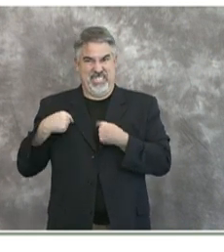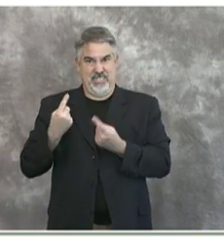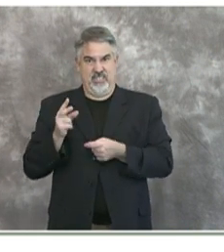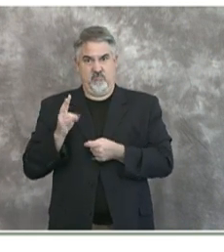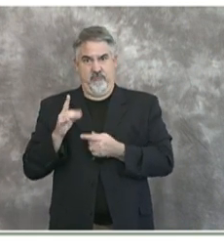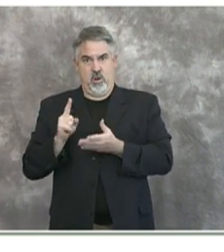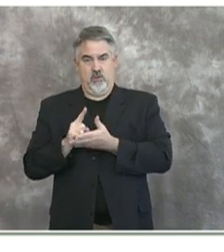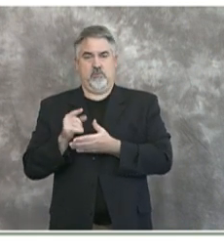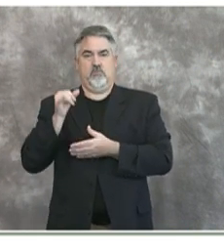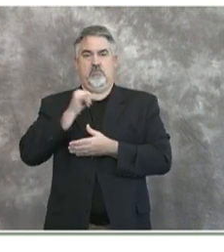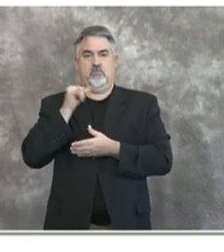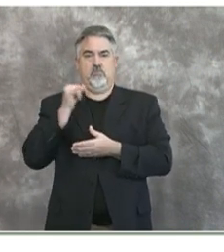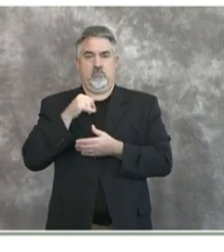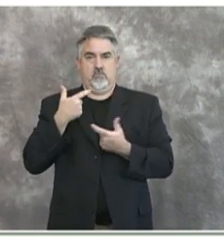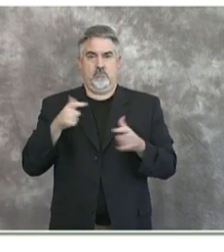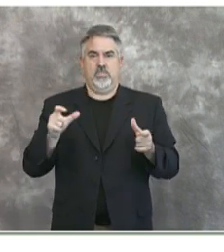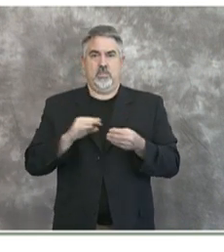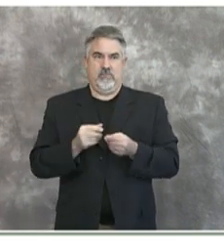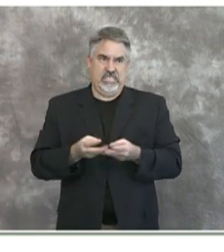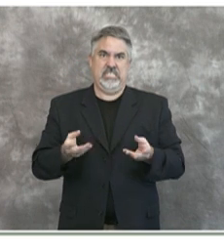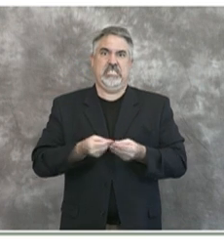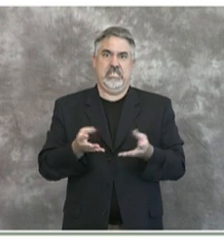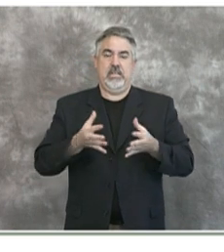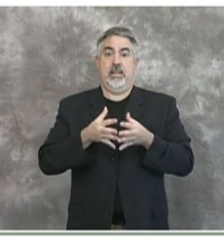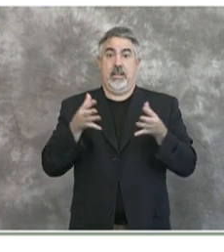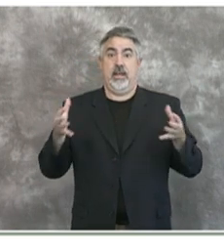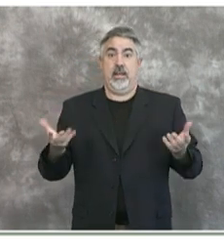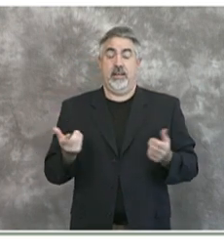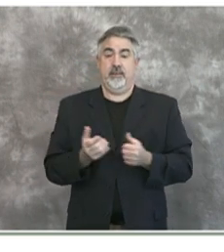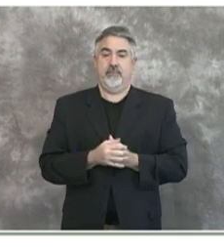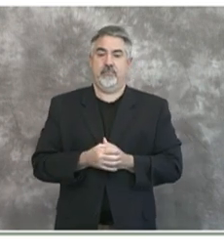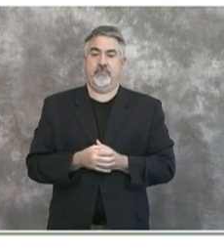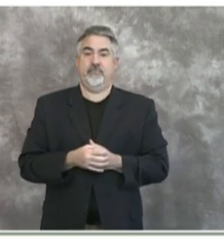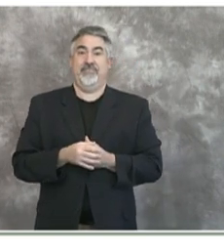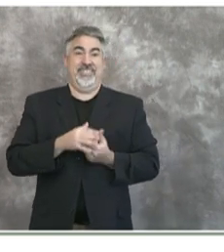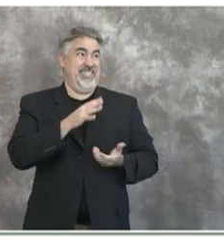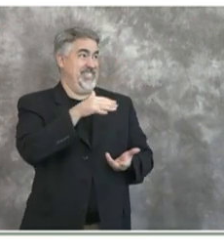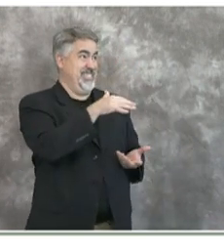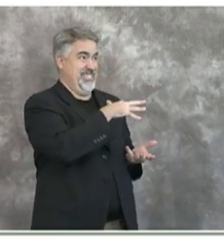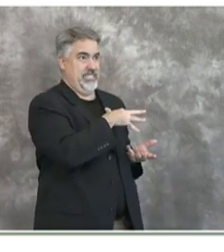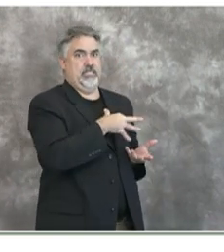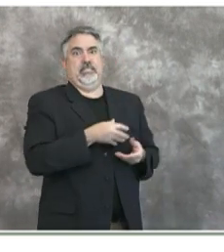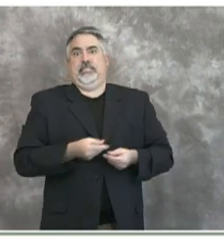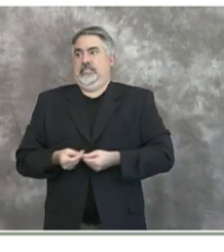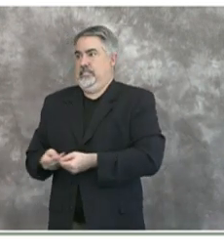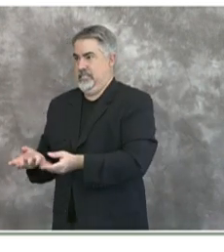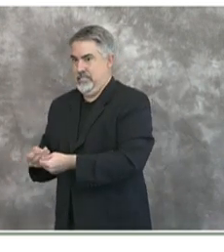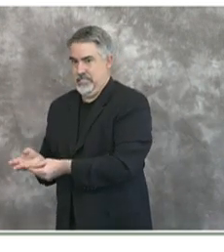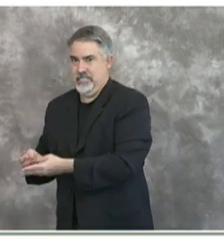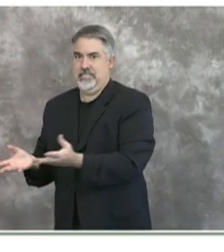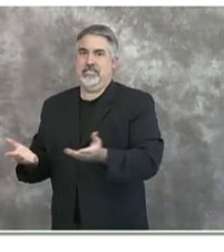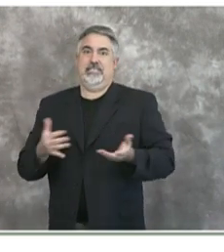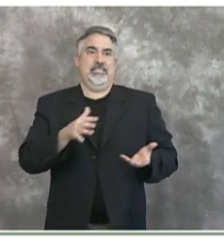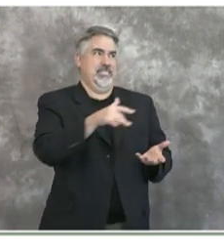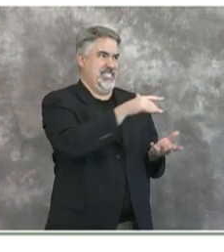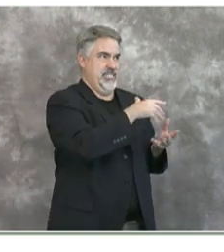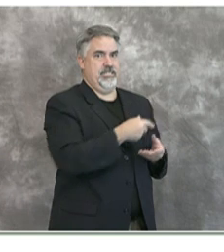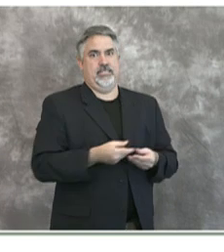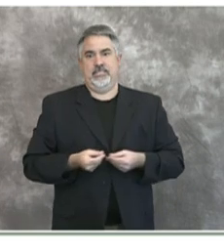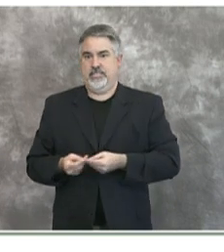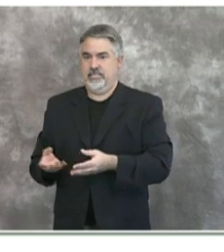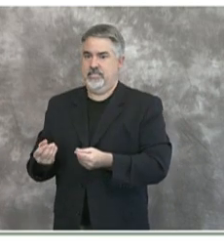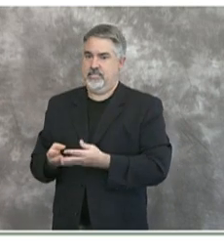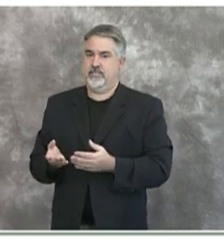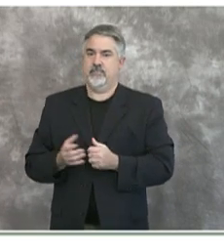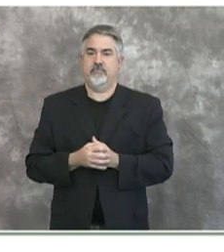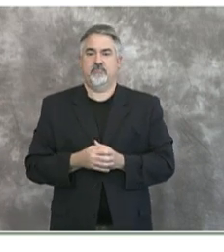commend the staff of the Medical Operations Center for being able to secure and distribute these, along with increases in everything else that